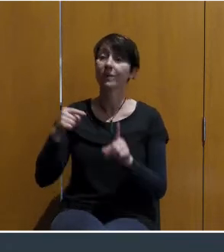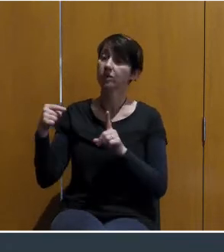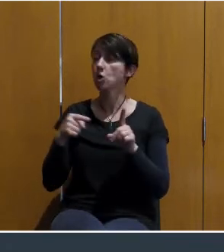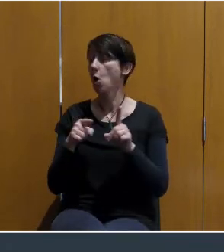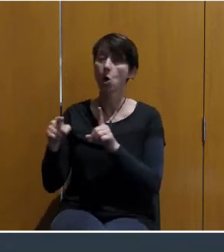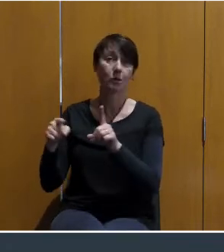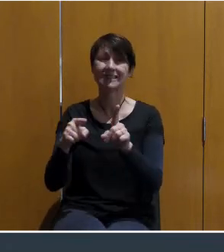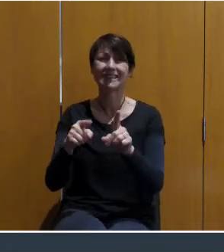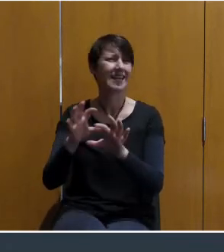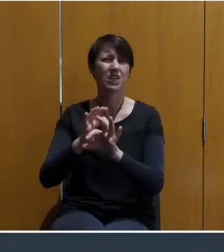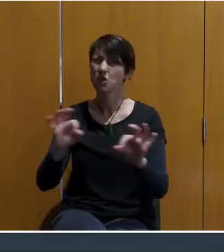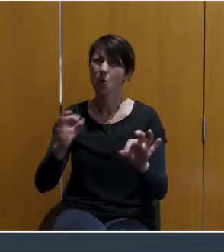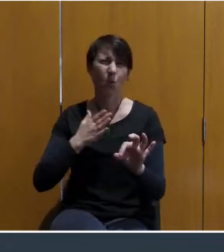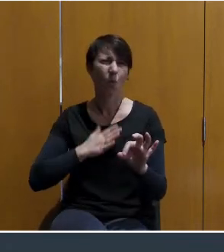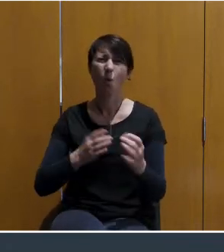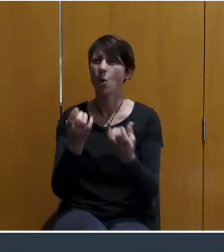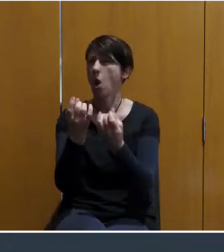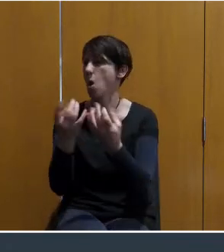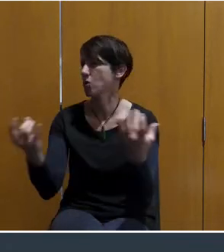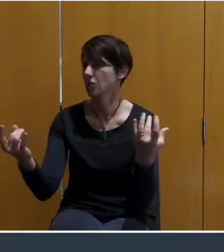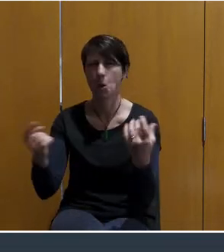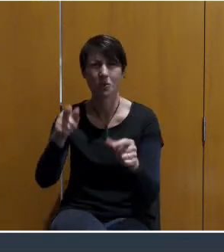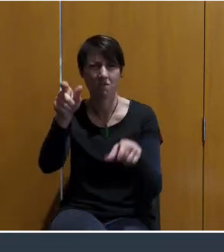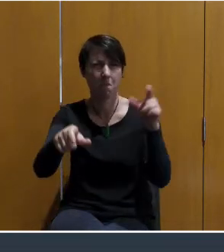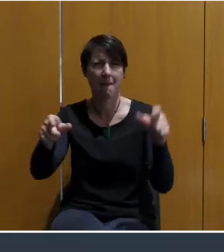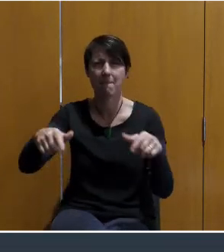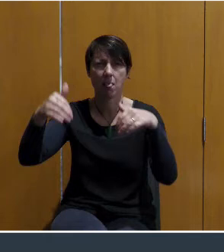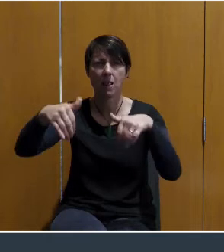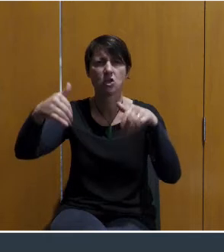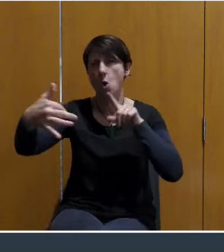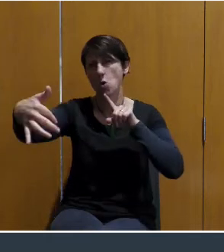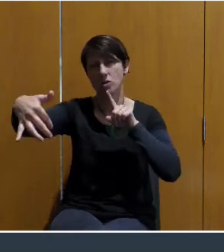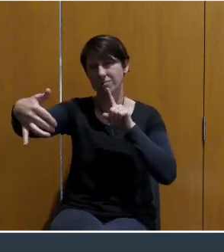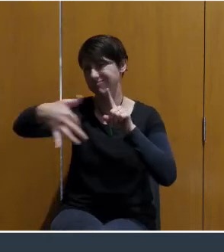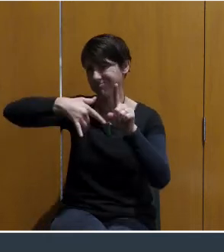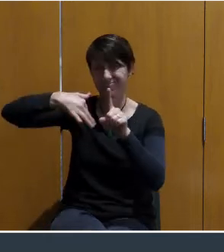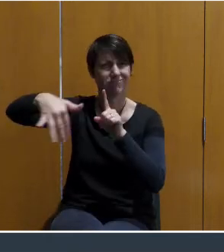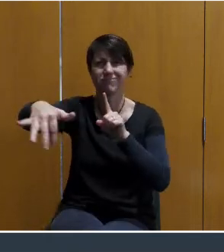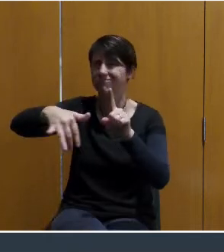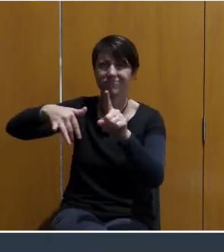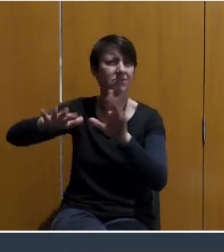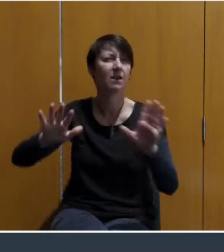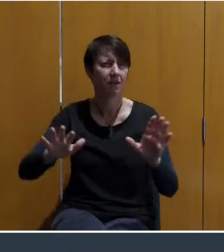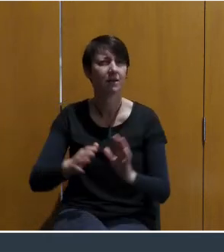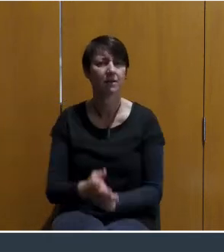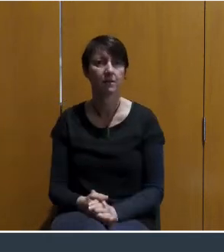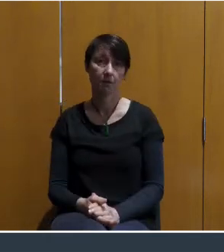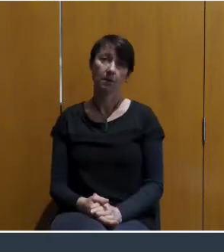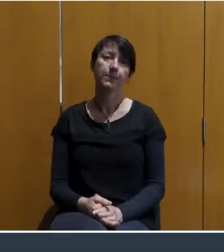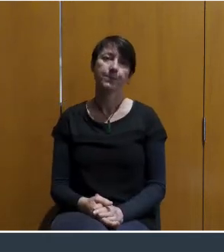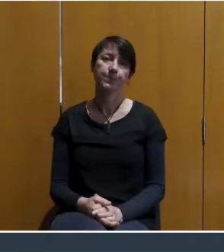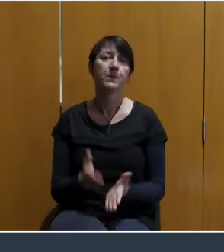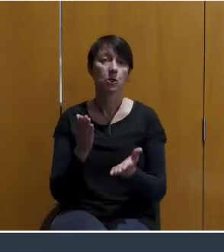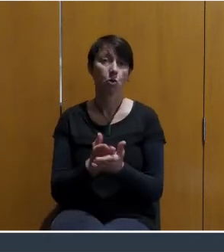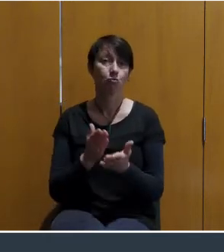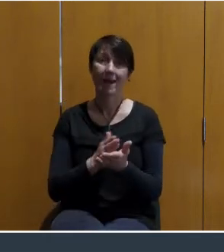and dogs. The list is long. In effect, you will be taking away, restricting and limiting the amount